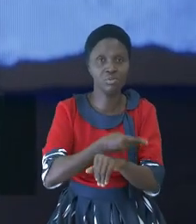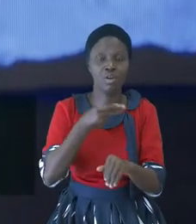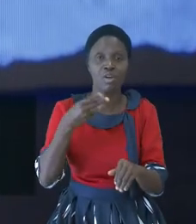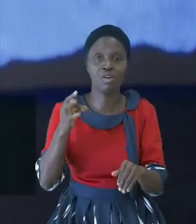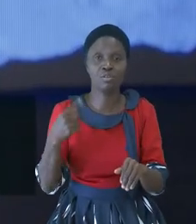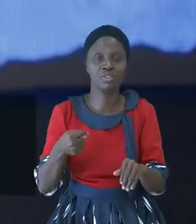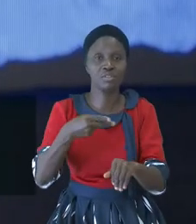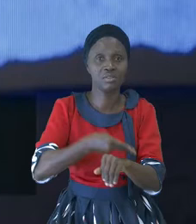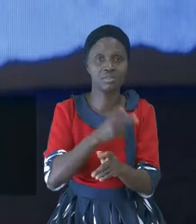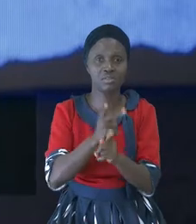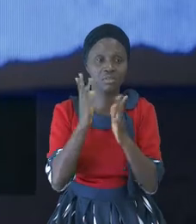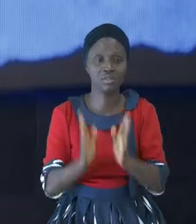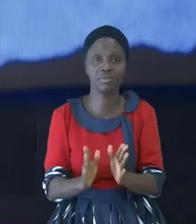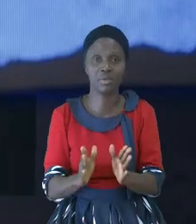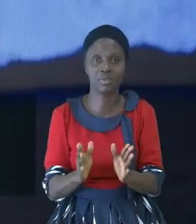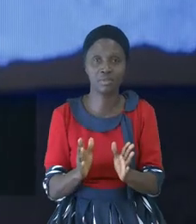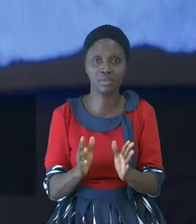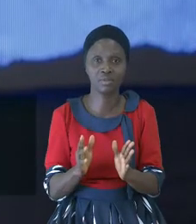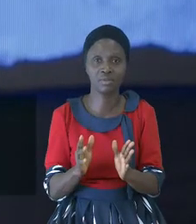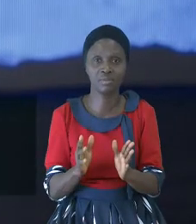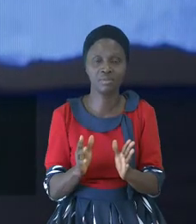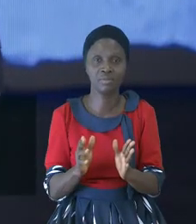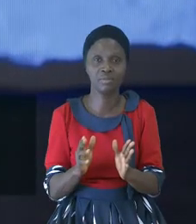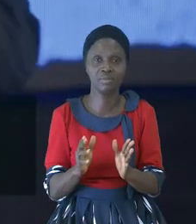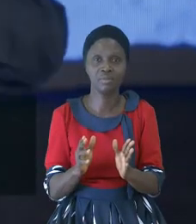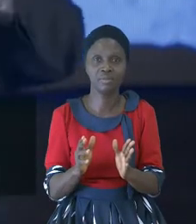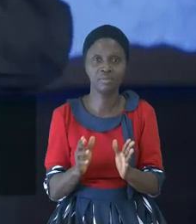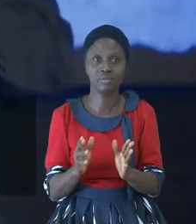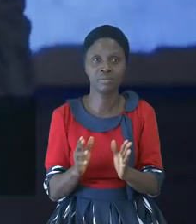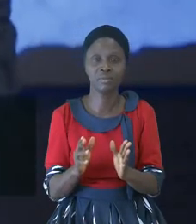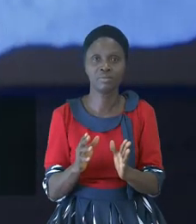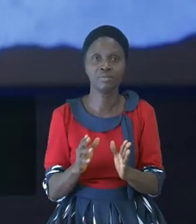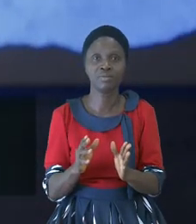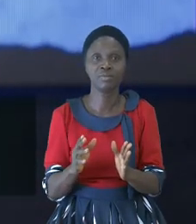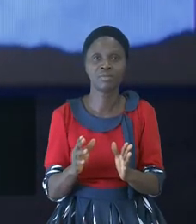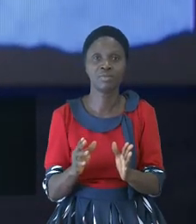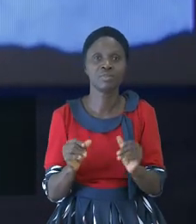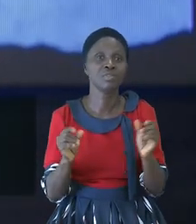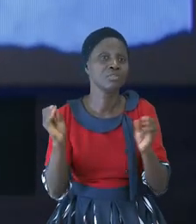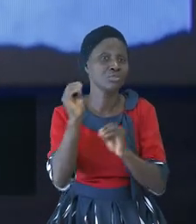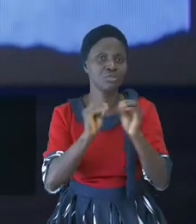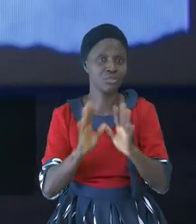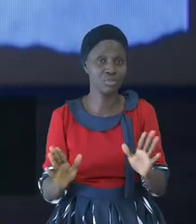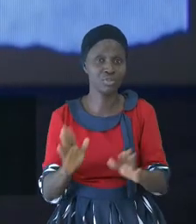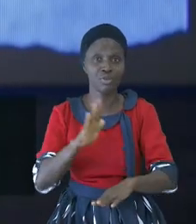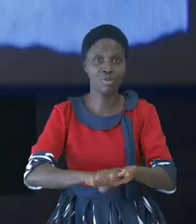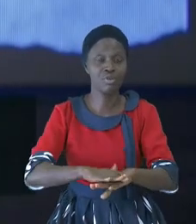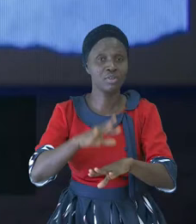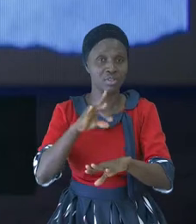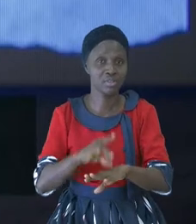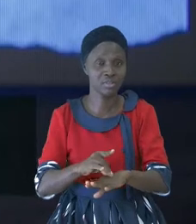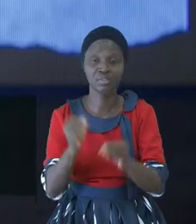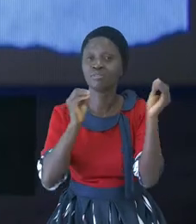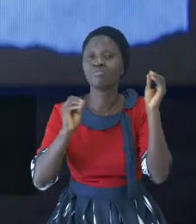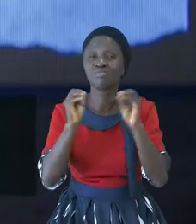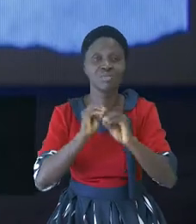Number one is the preeminence of the shepherd. Nothing on earth, nothing in